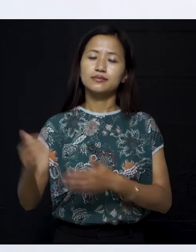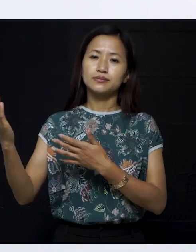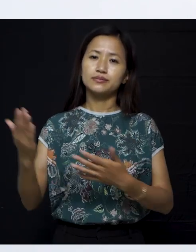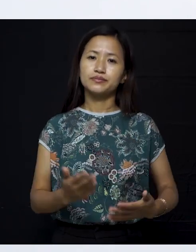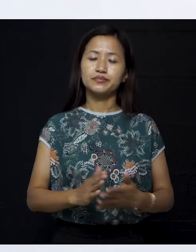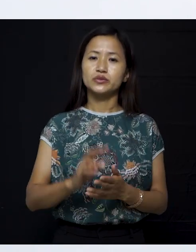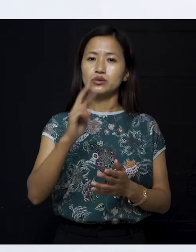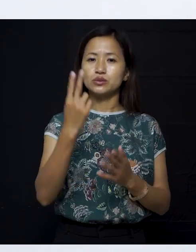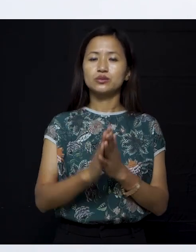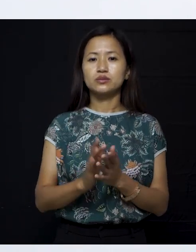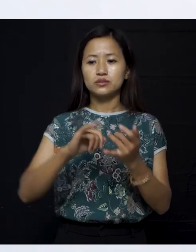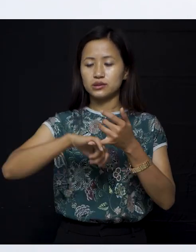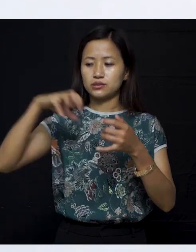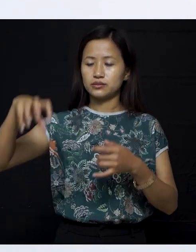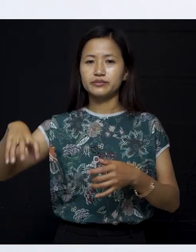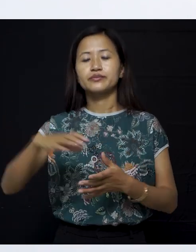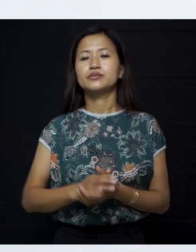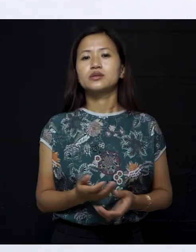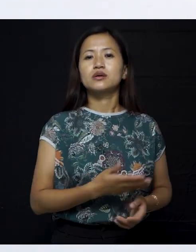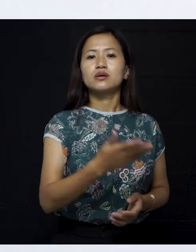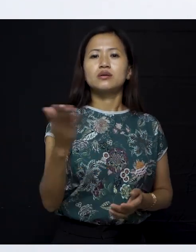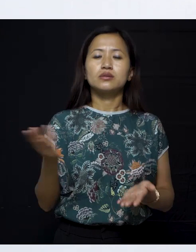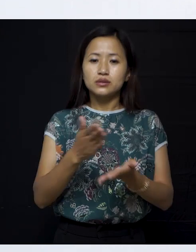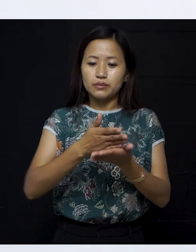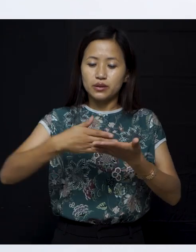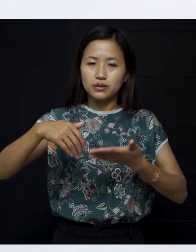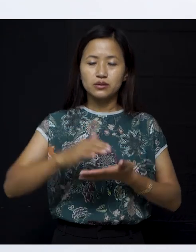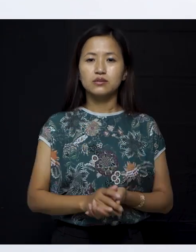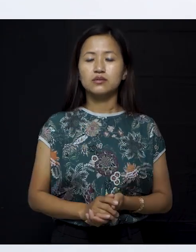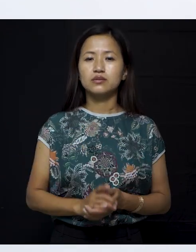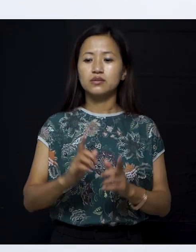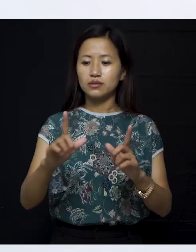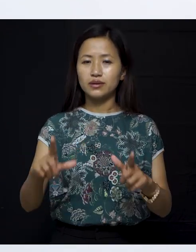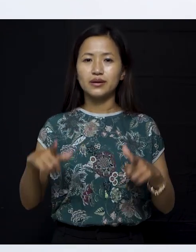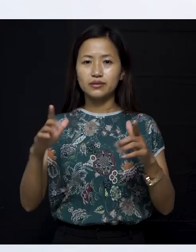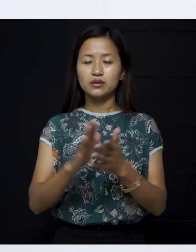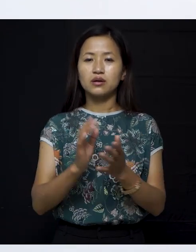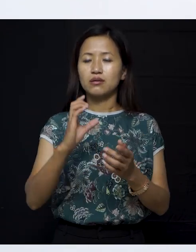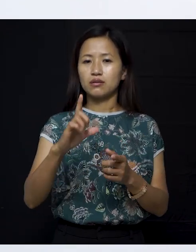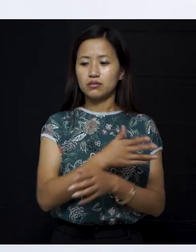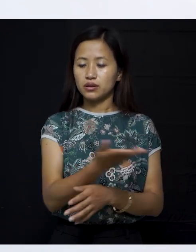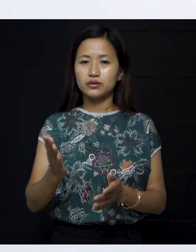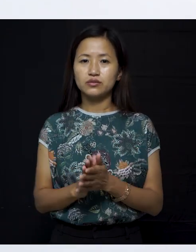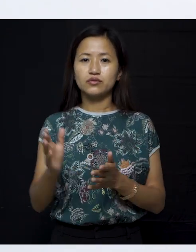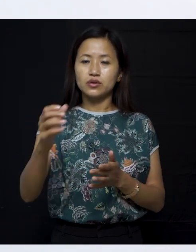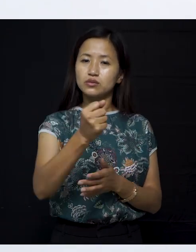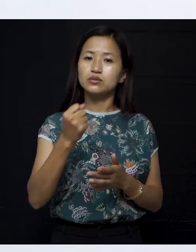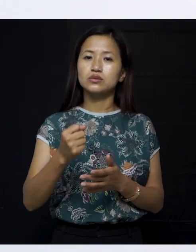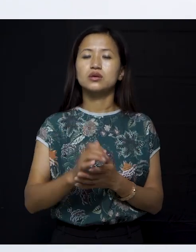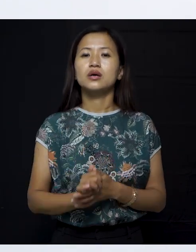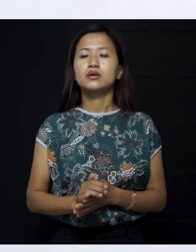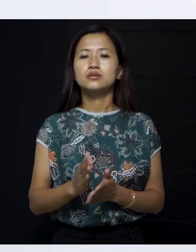peace among these two states. So there was a particular line called the line of control, where it